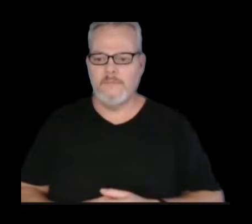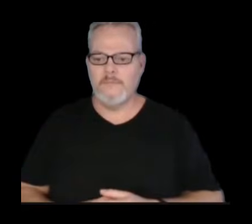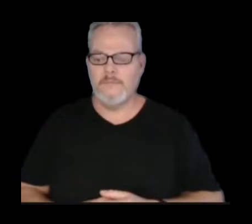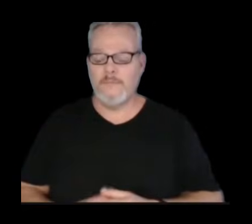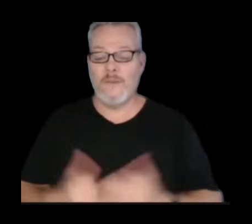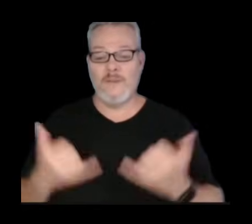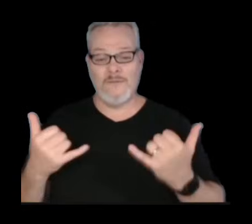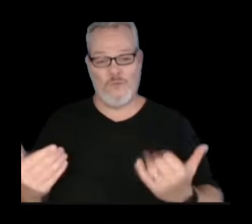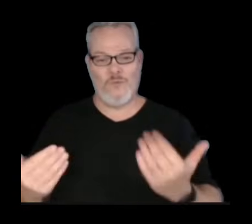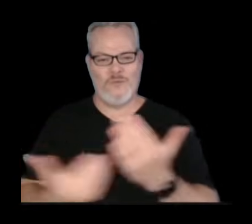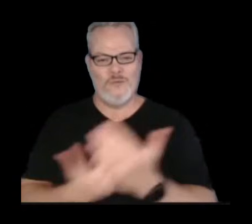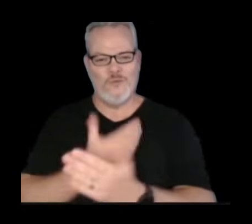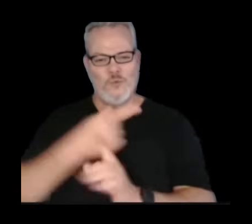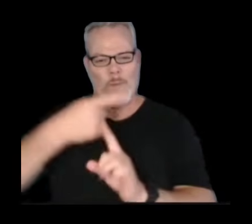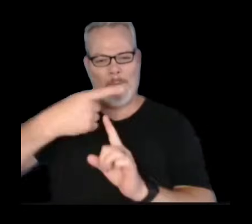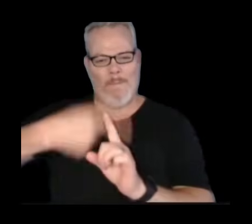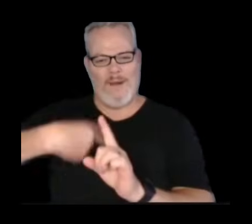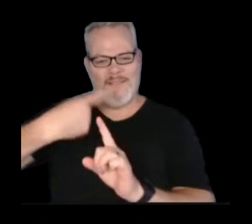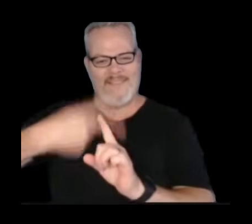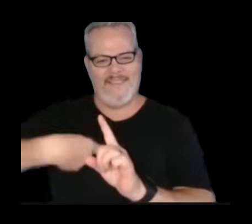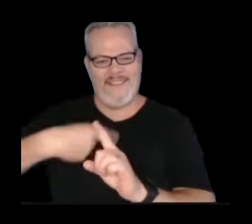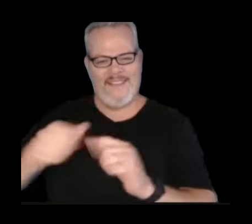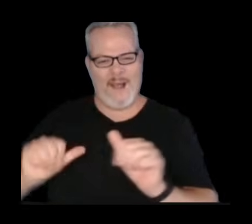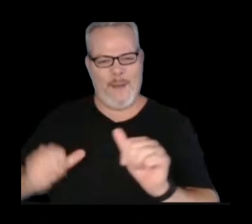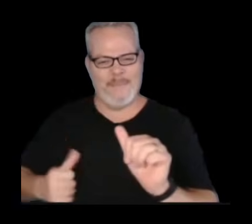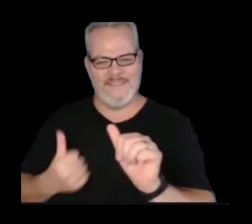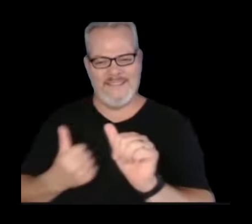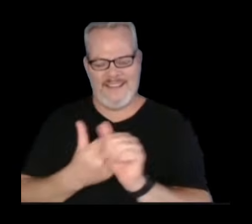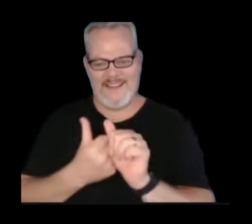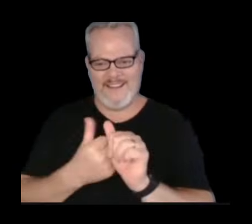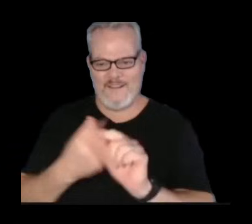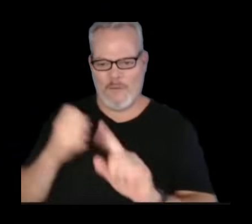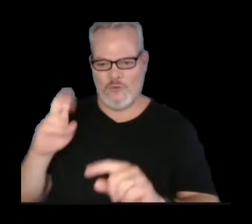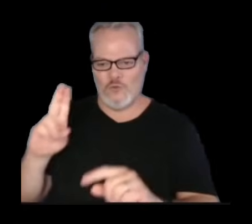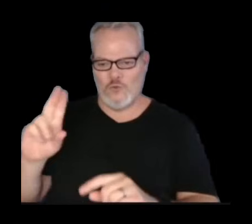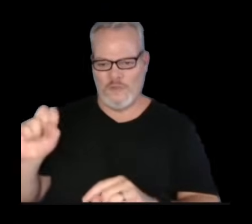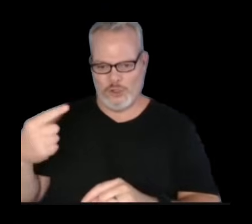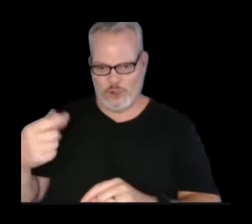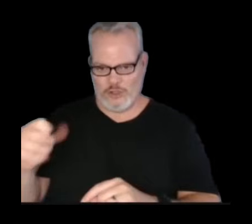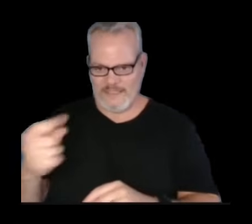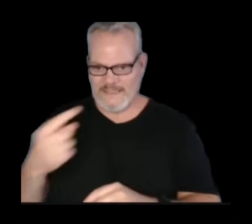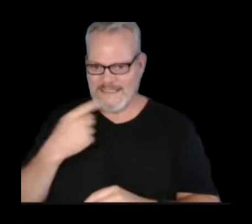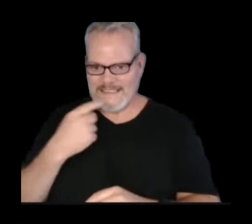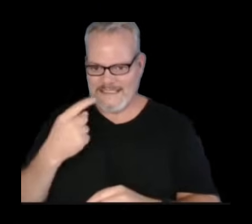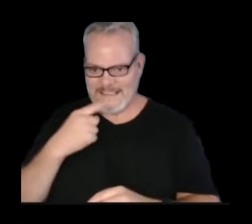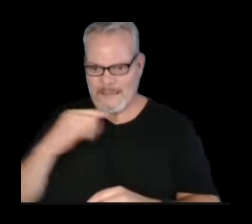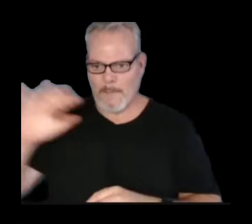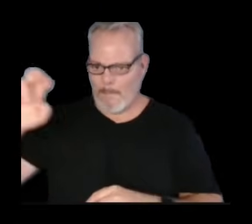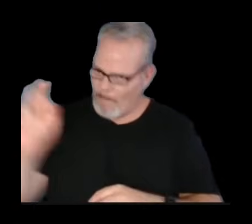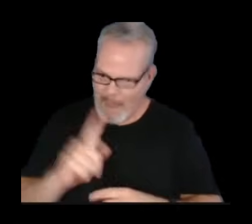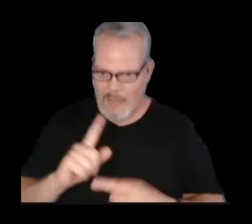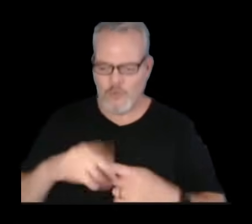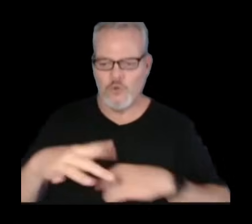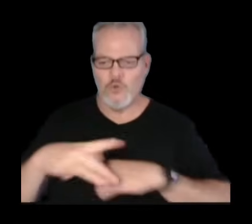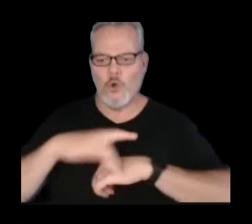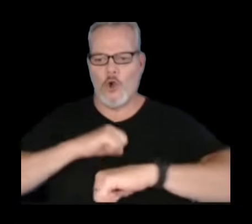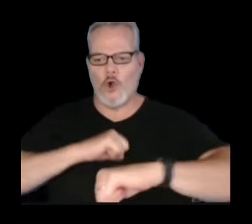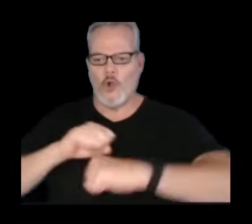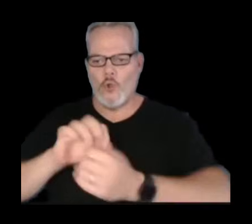update from the USGS on Mauna Loa, which notes a return to background earthquake rates in